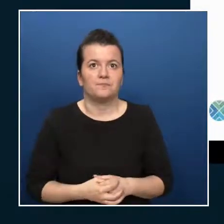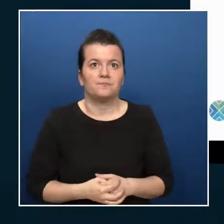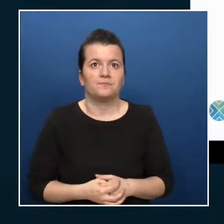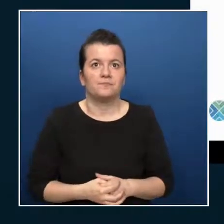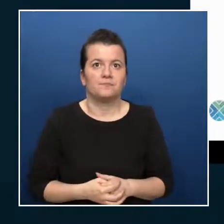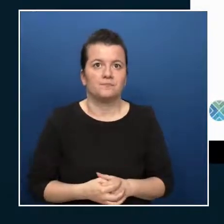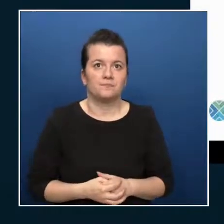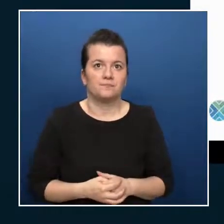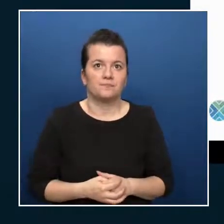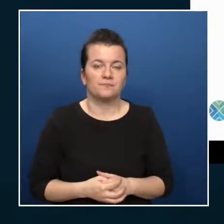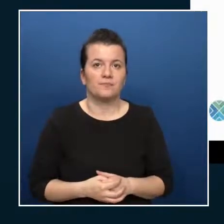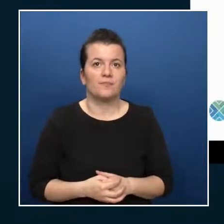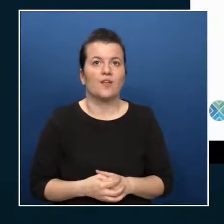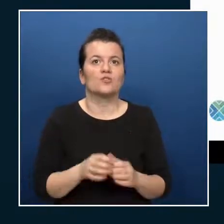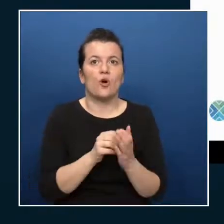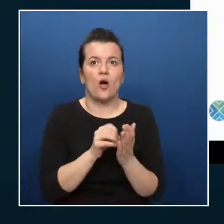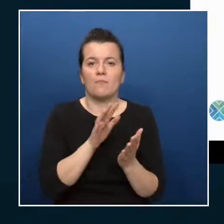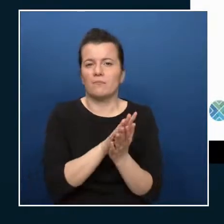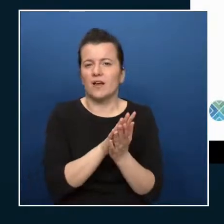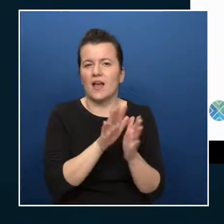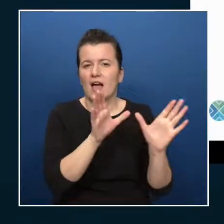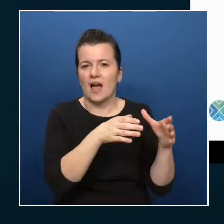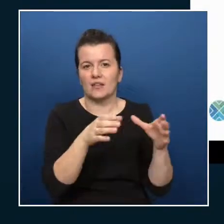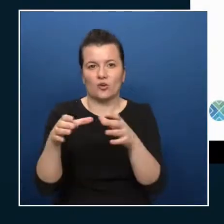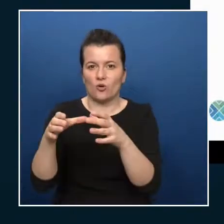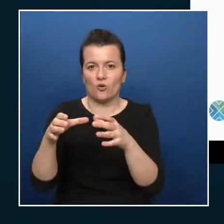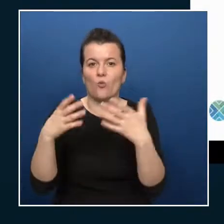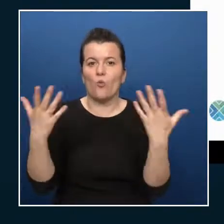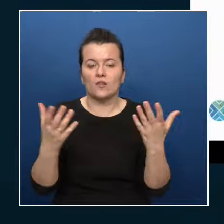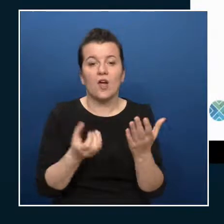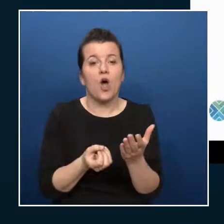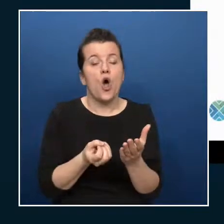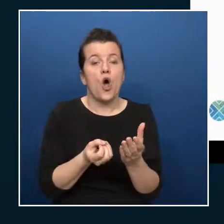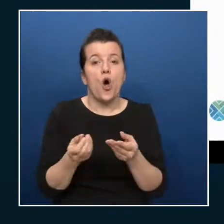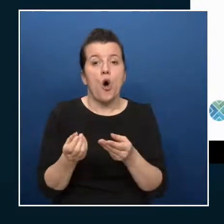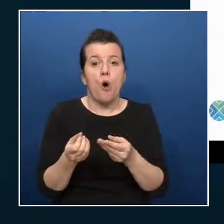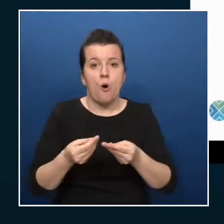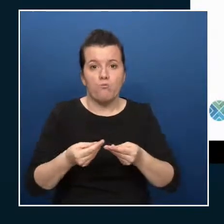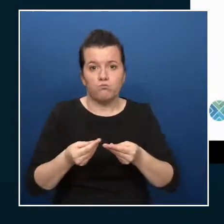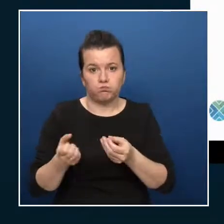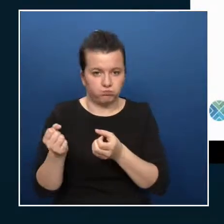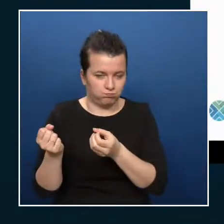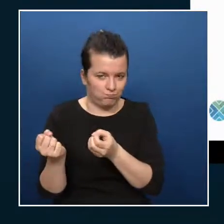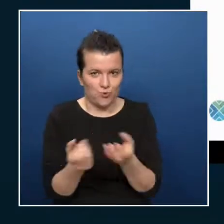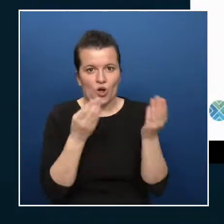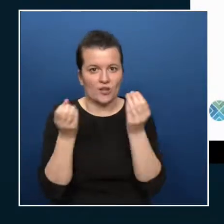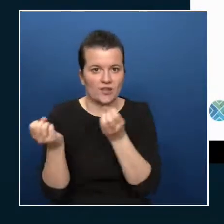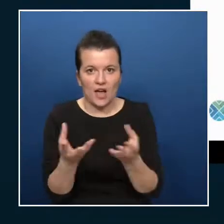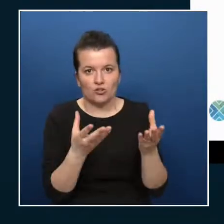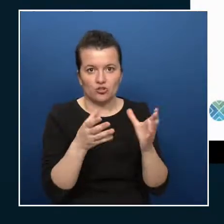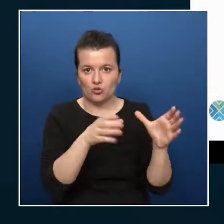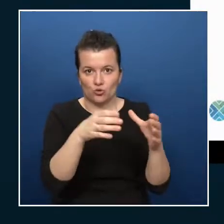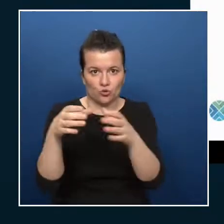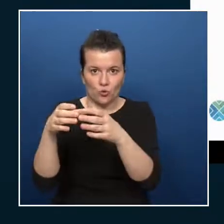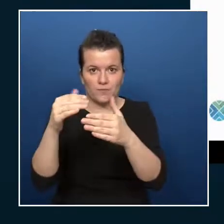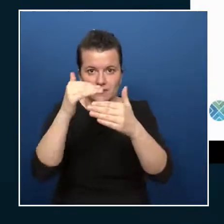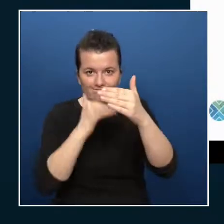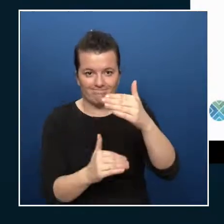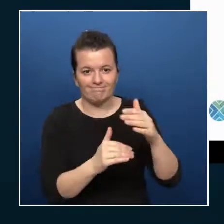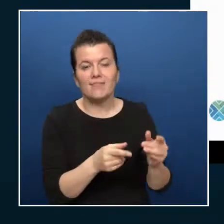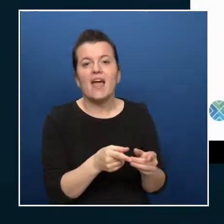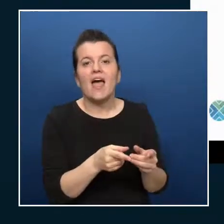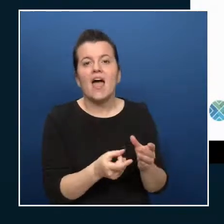adding application categories under the production and pre-production management groups. The workload categories are different for